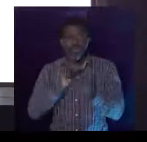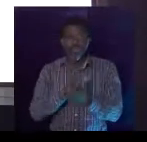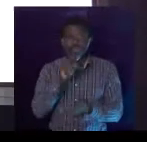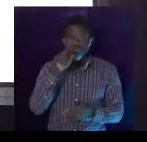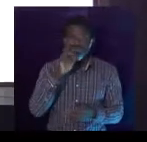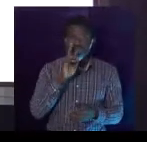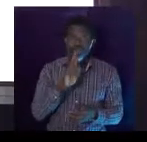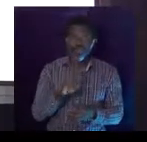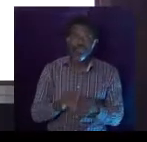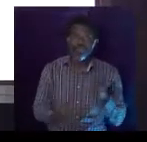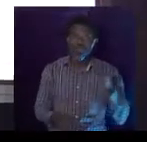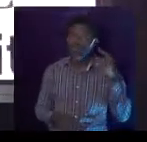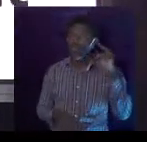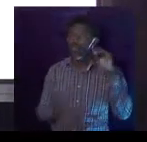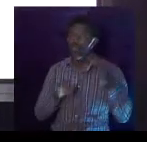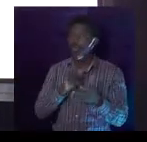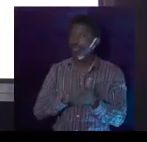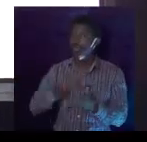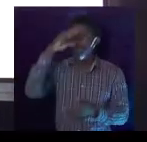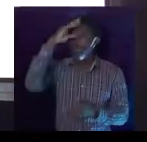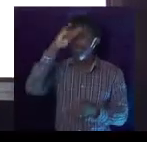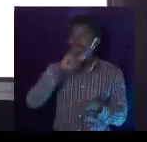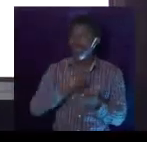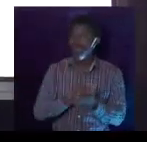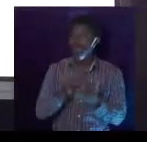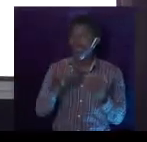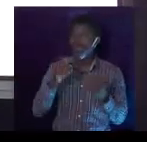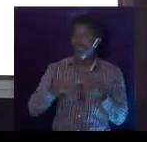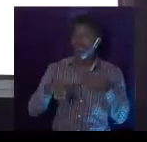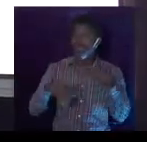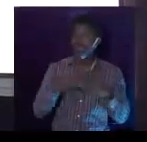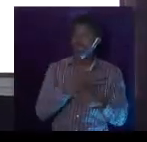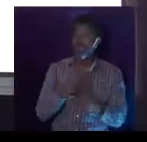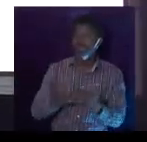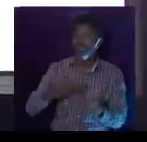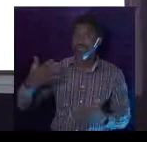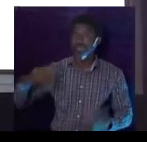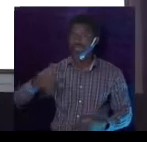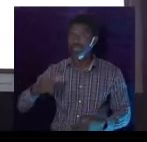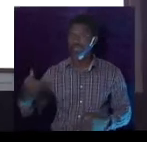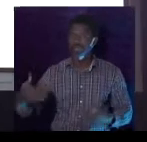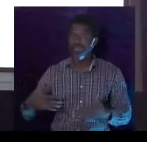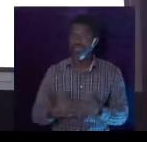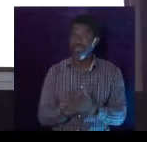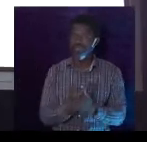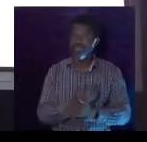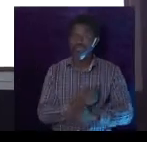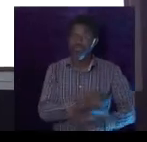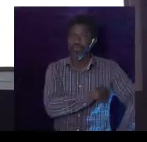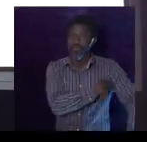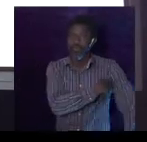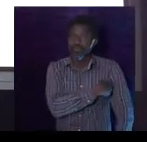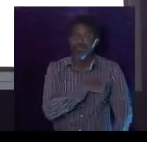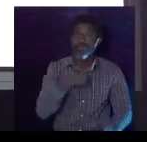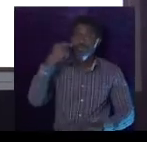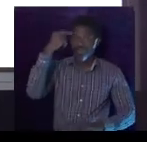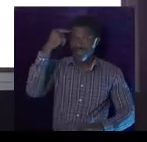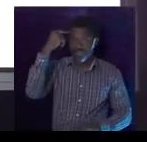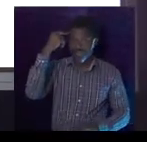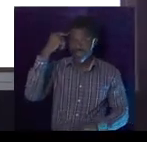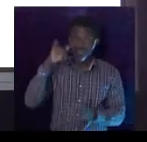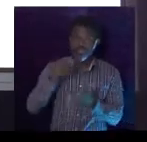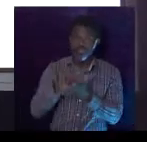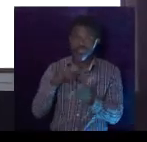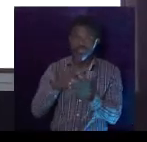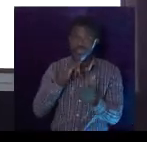that you are Umar, that boy that wanted to go and buy a Fahrenheit thermometer because he thought it was not